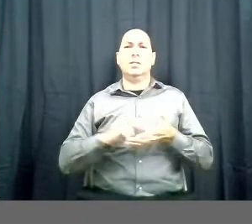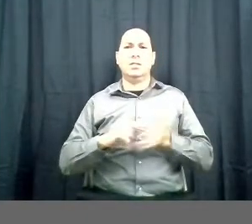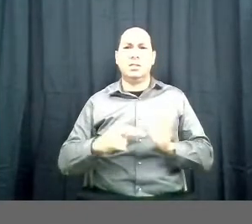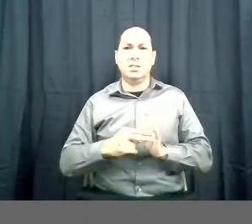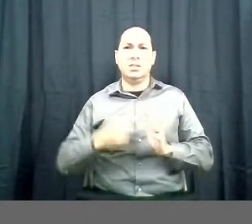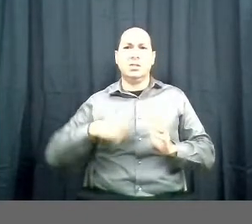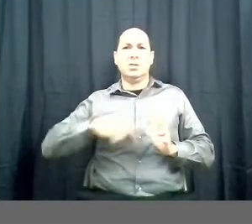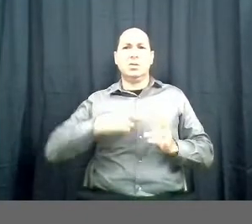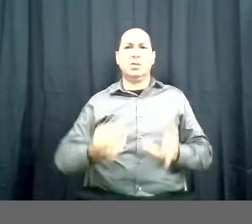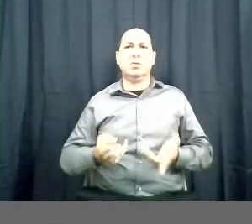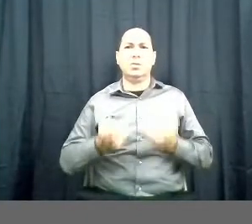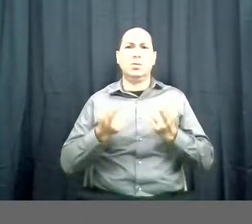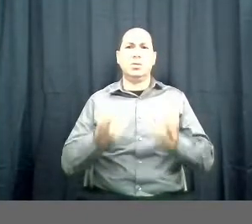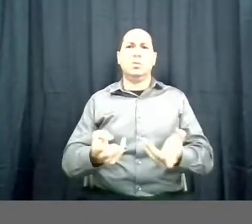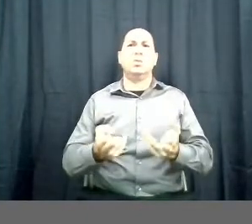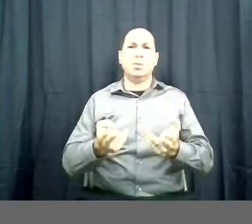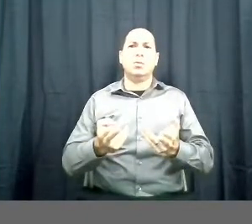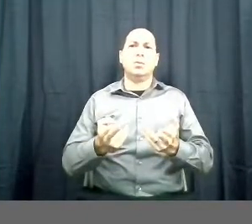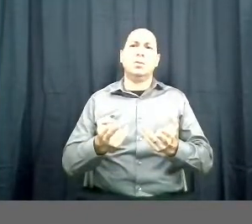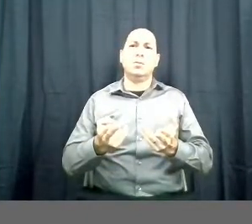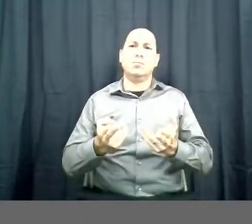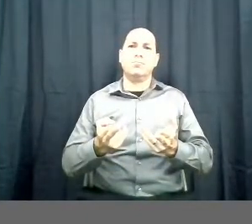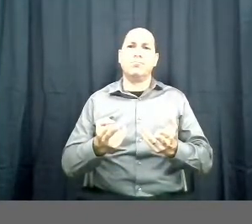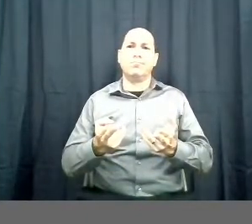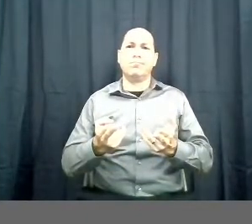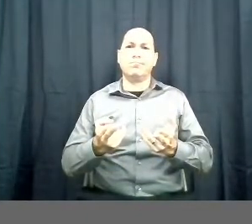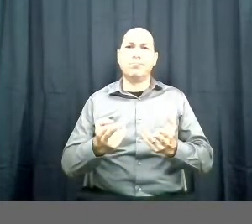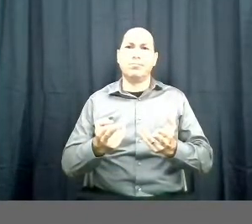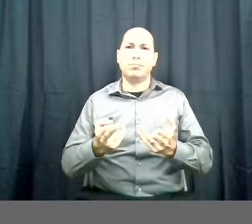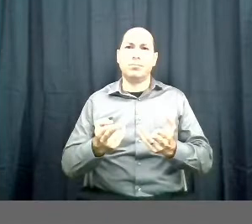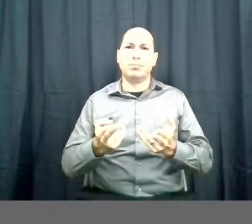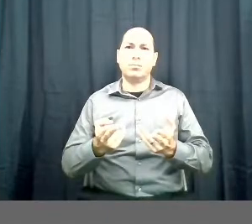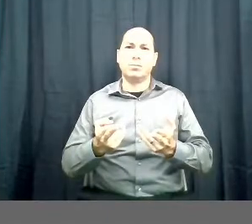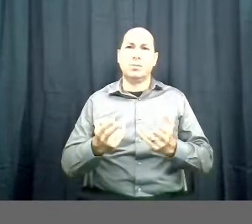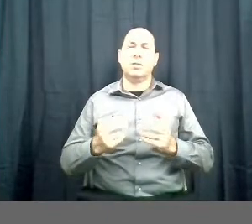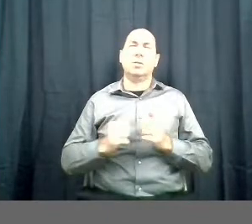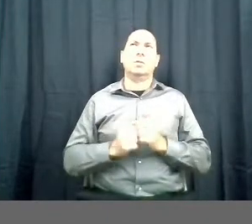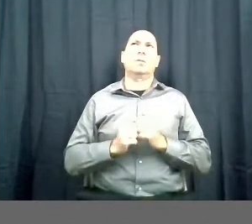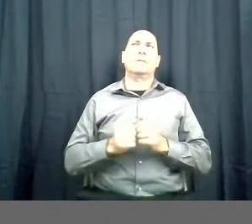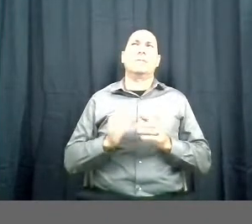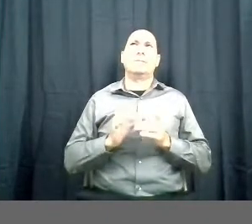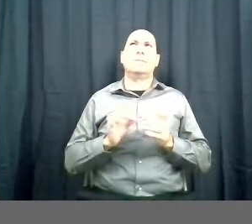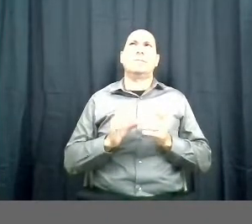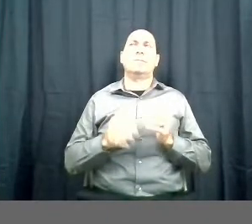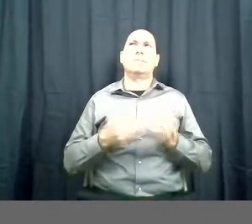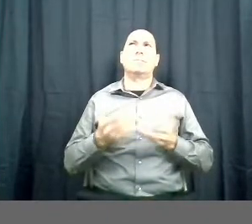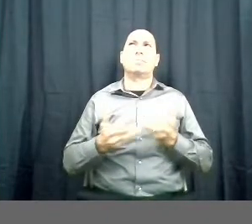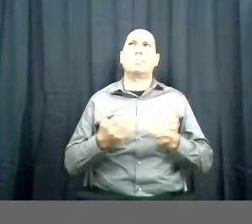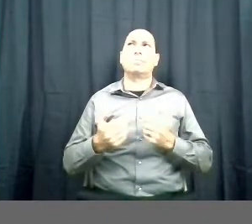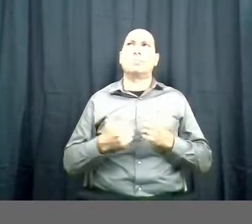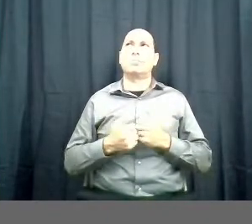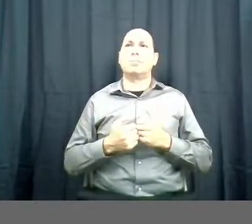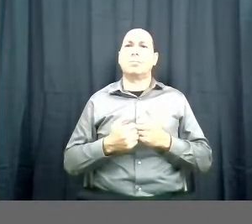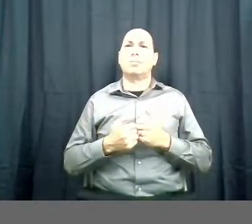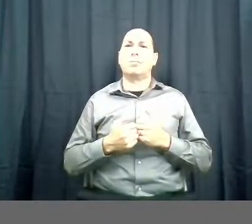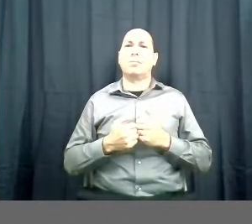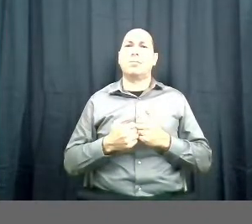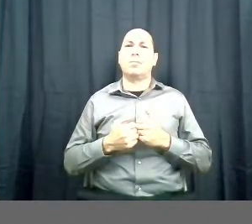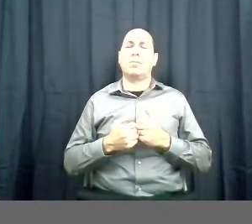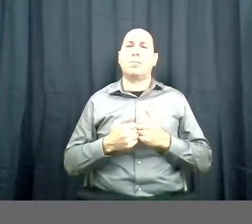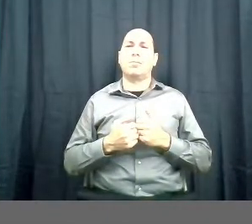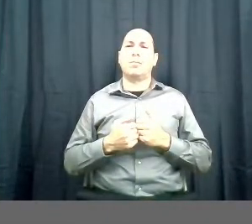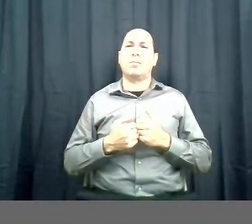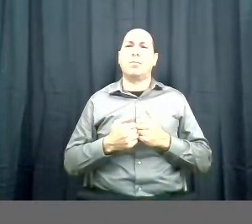recommends that the proposals by this meeting and by Willie Everts form